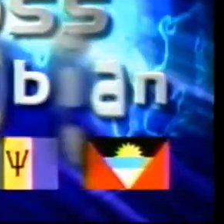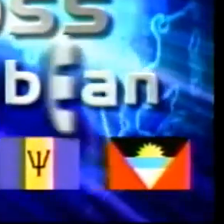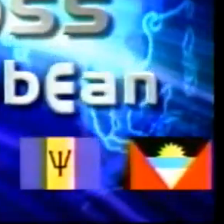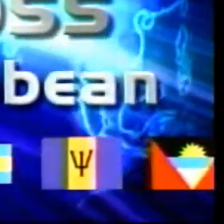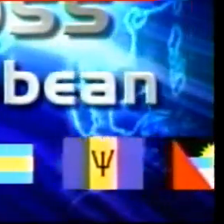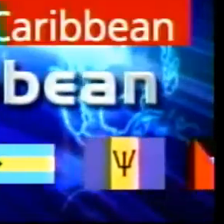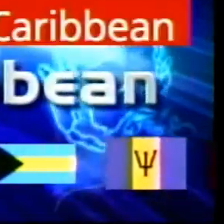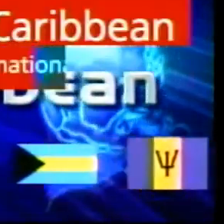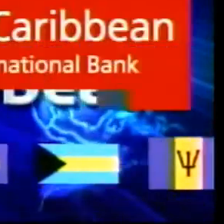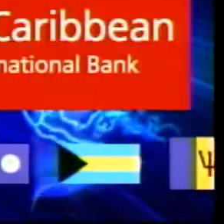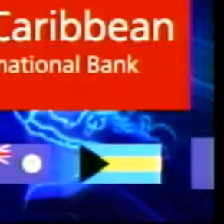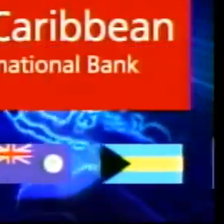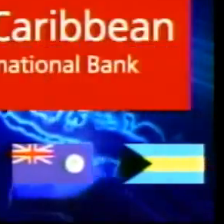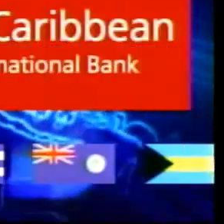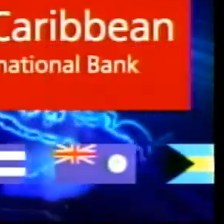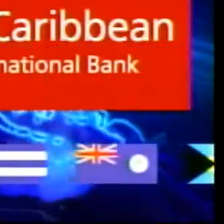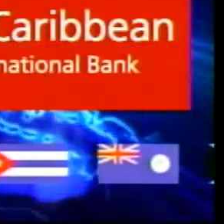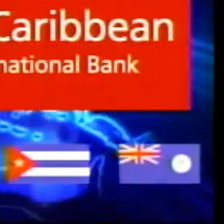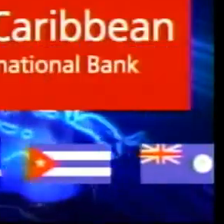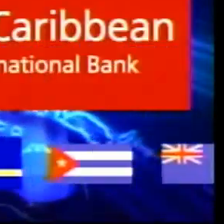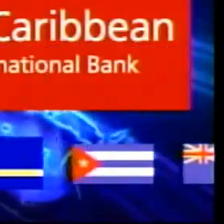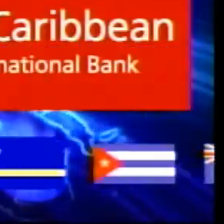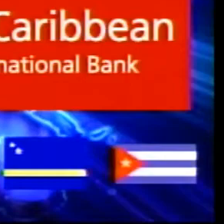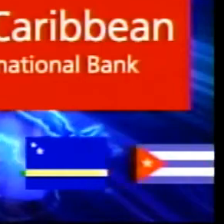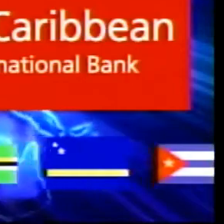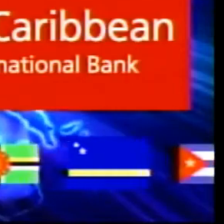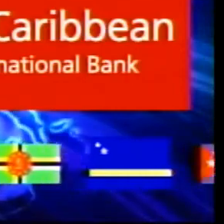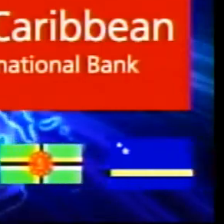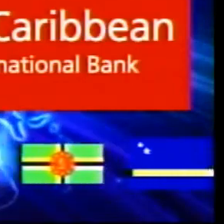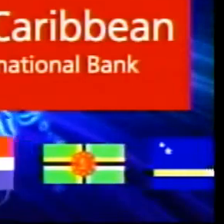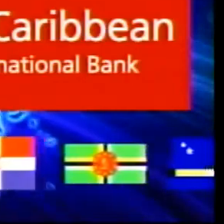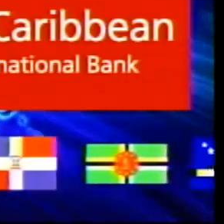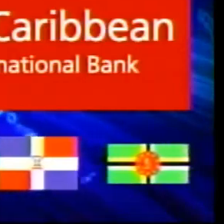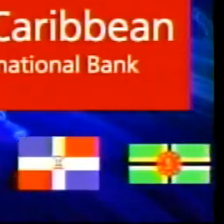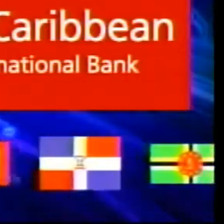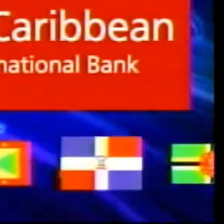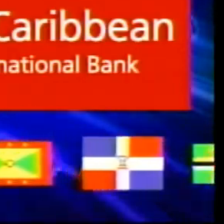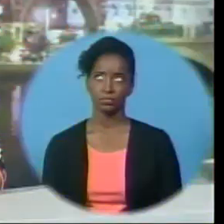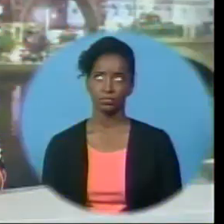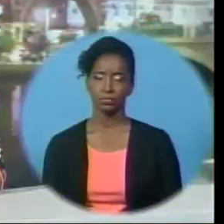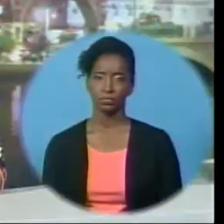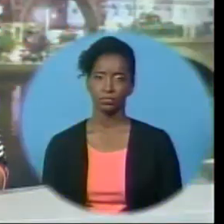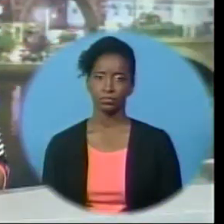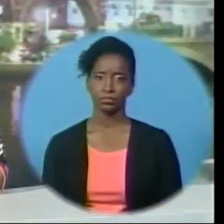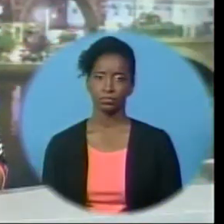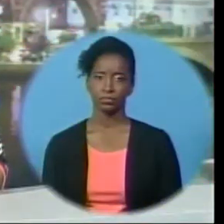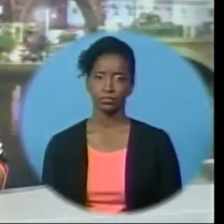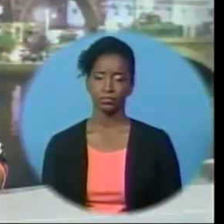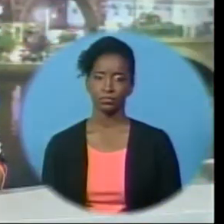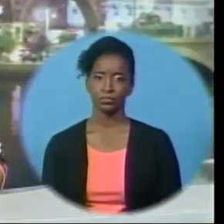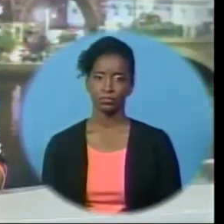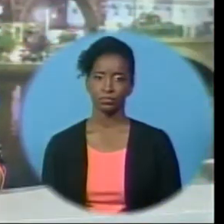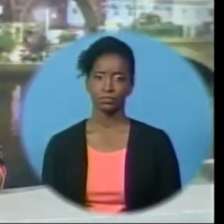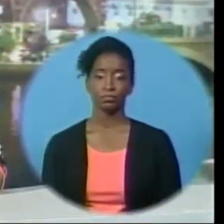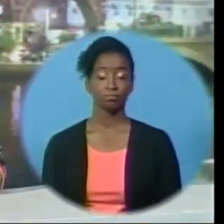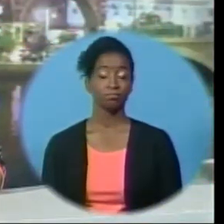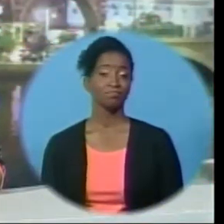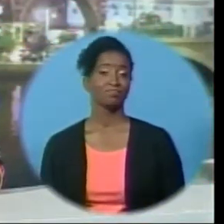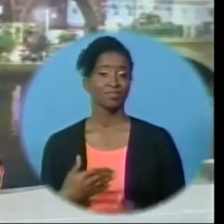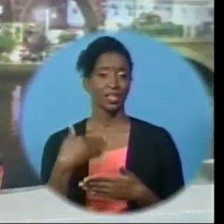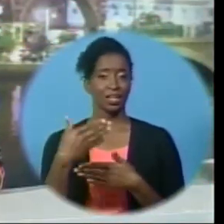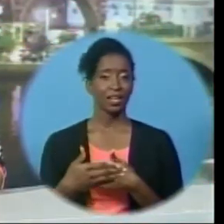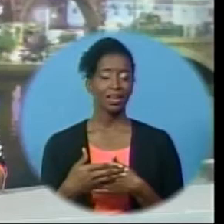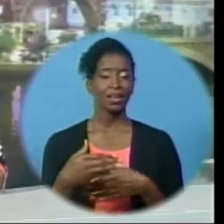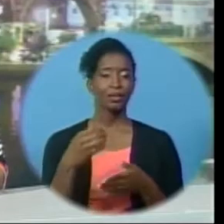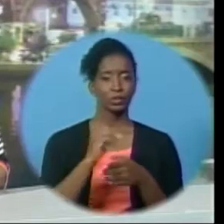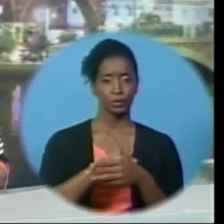Across the Caribbean, brought to you by CIBC First Caribbean. A peek into the world of sports is just